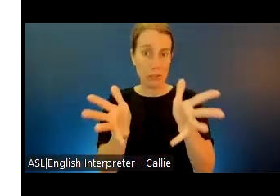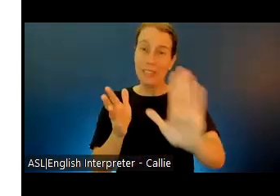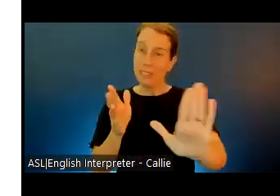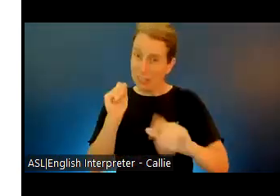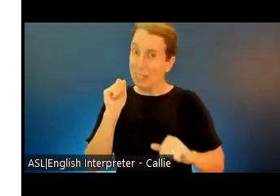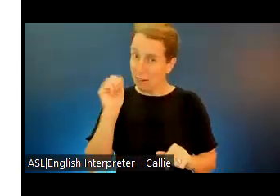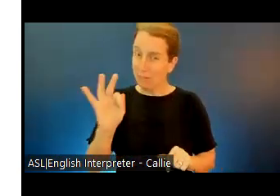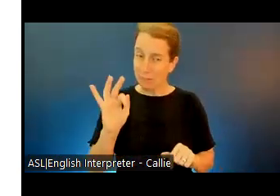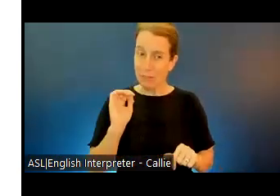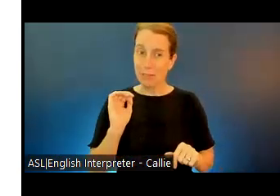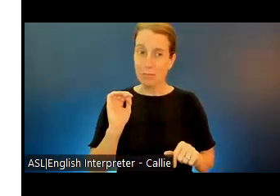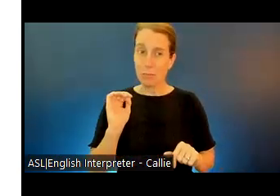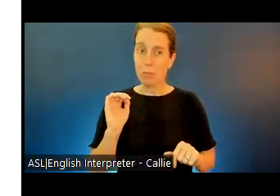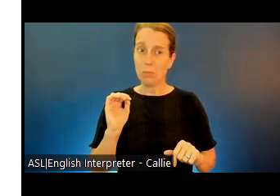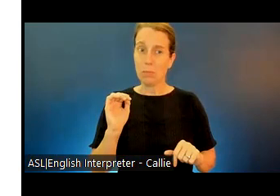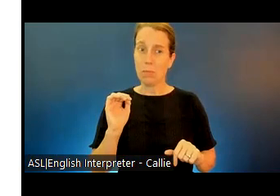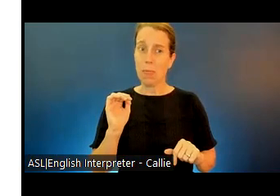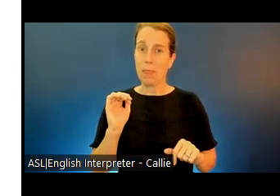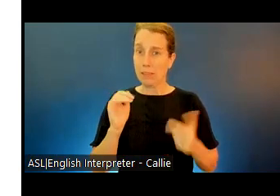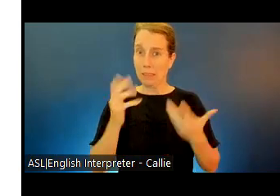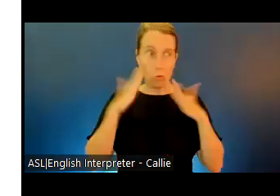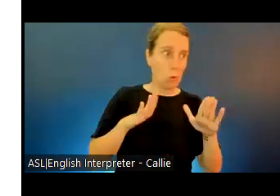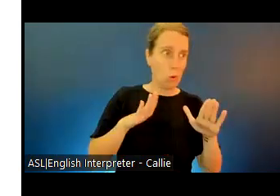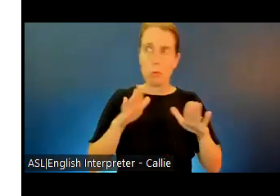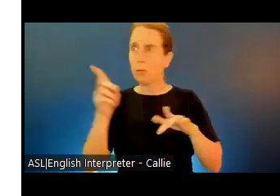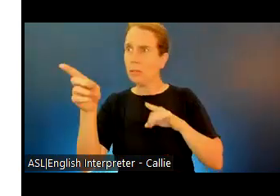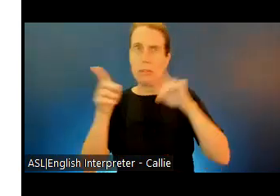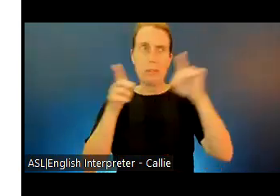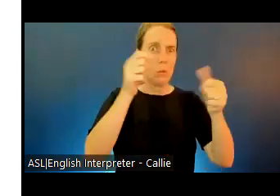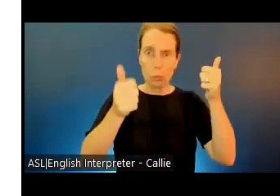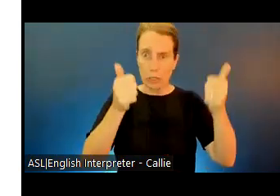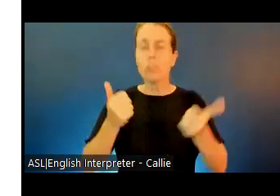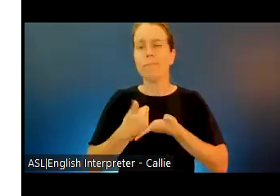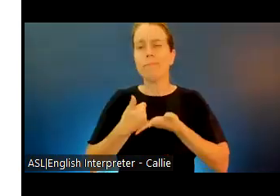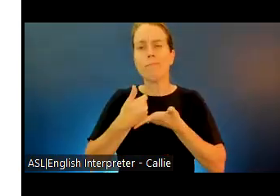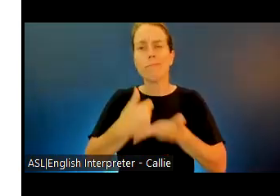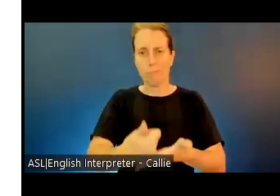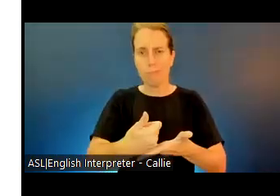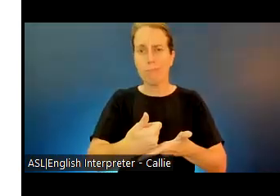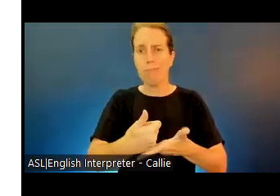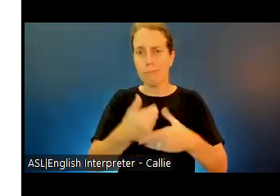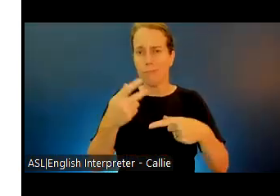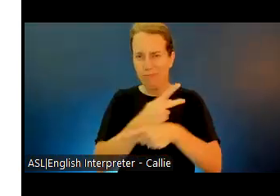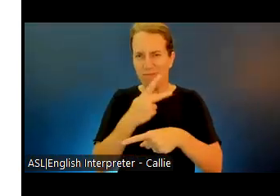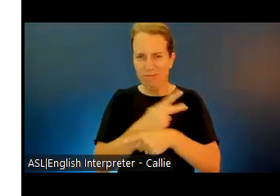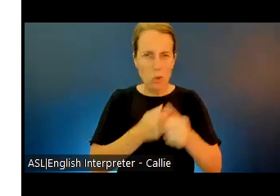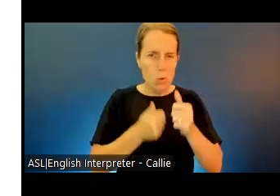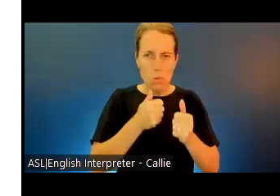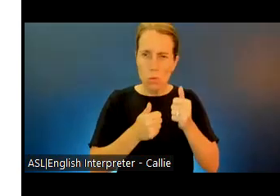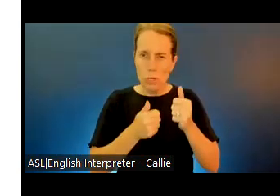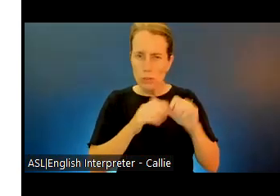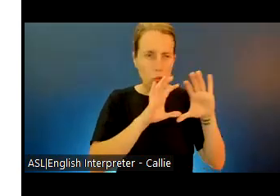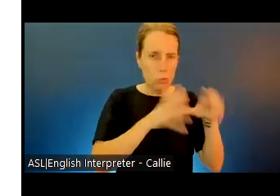concern about, like I said before, if you don't know who to report to, or if you even have a concern about the investigation